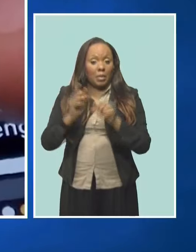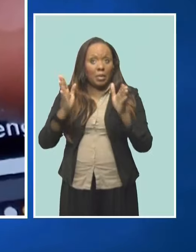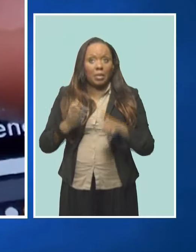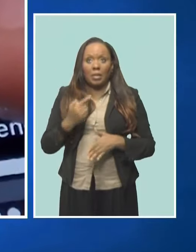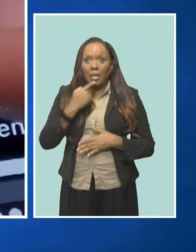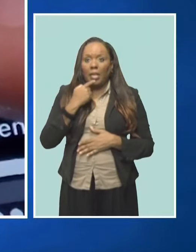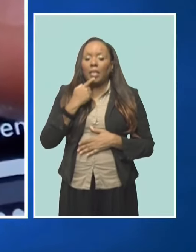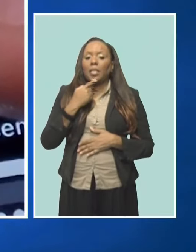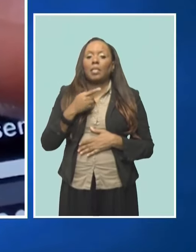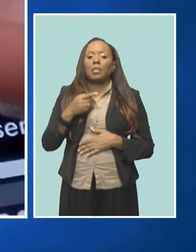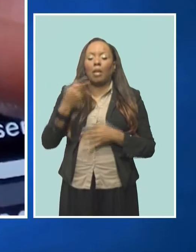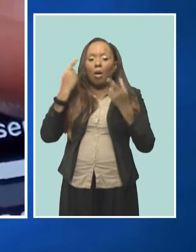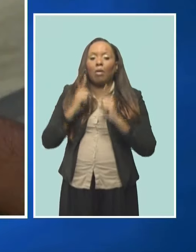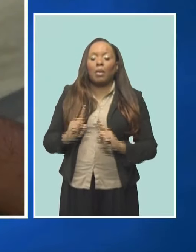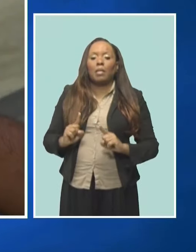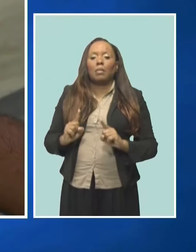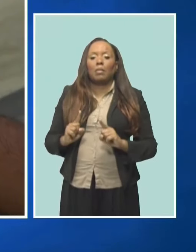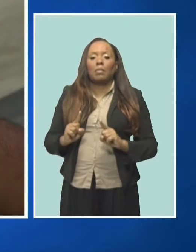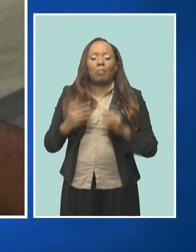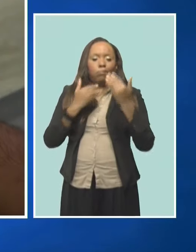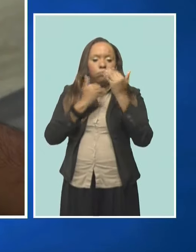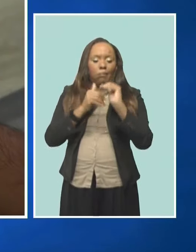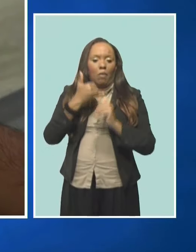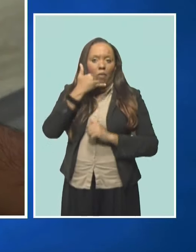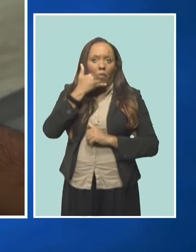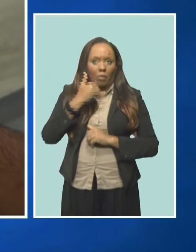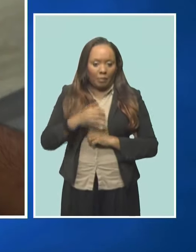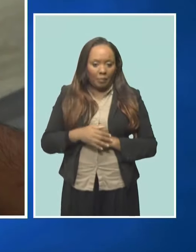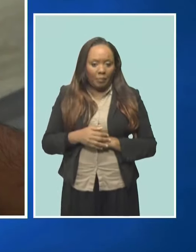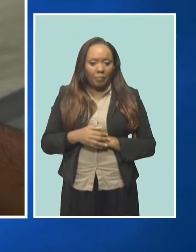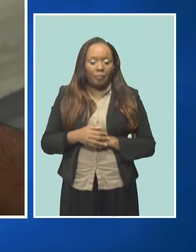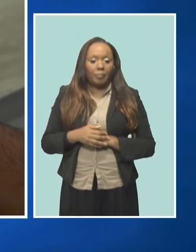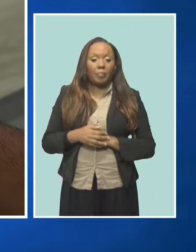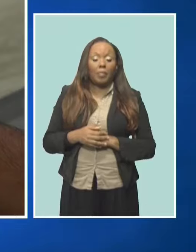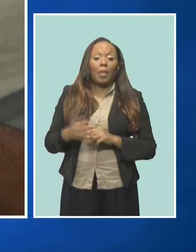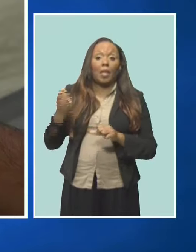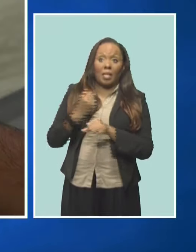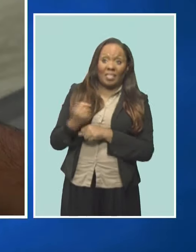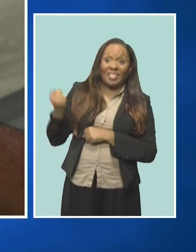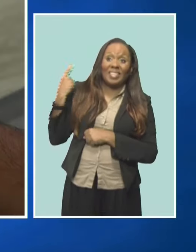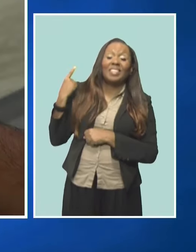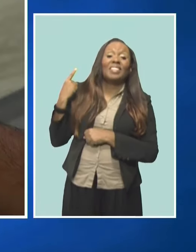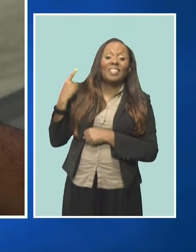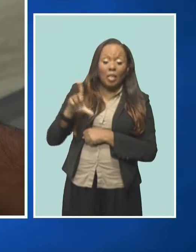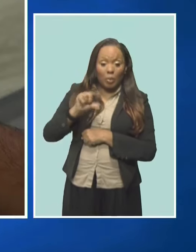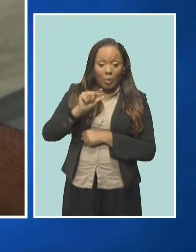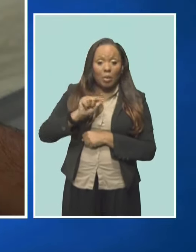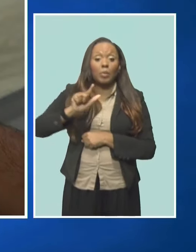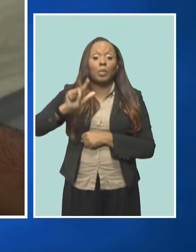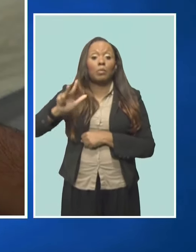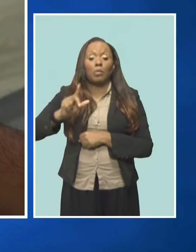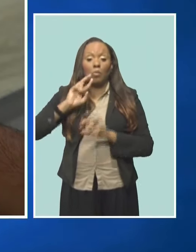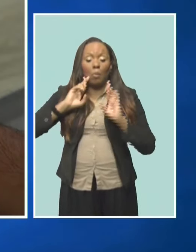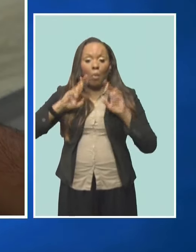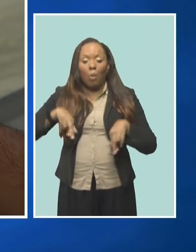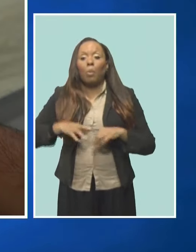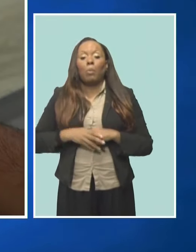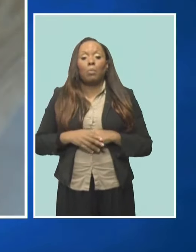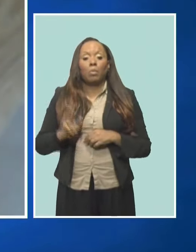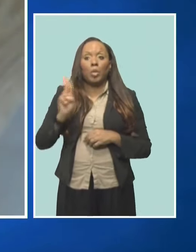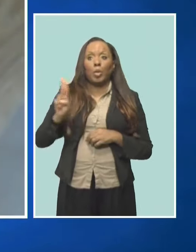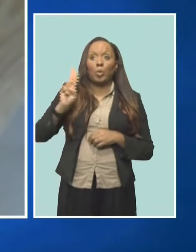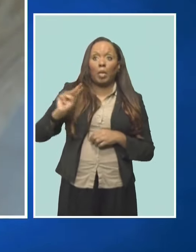rules limiting cell phone use. In a 2023 released Global Education Monitoring Report, the United